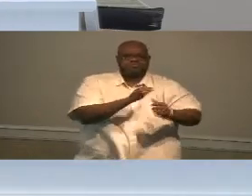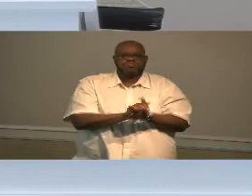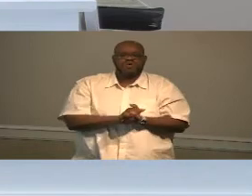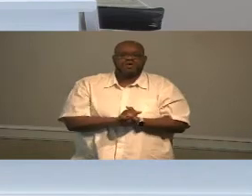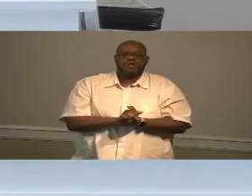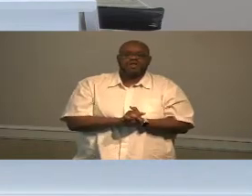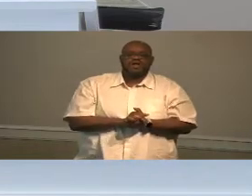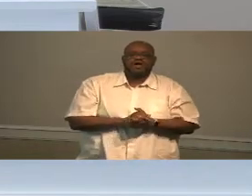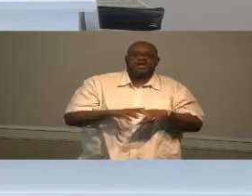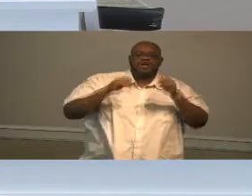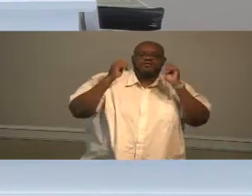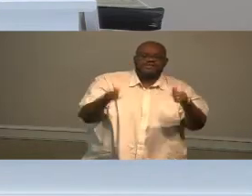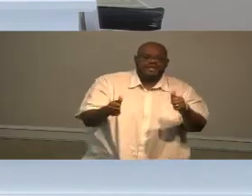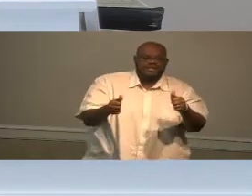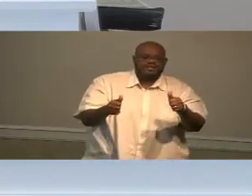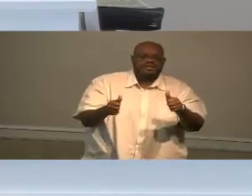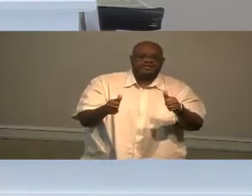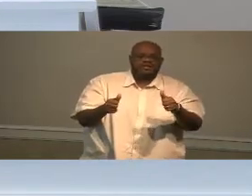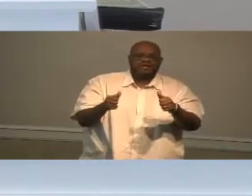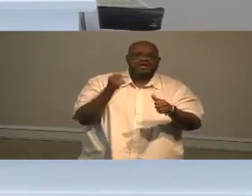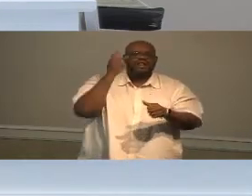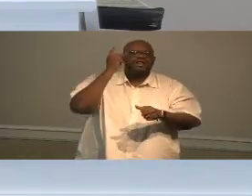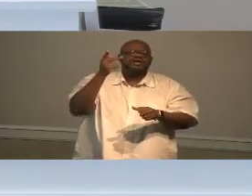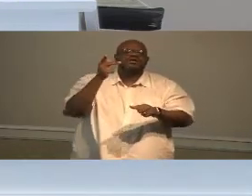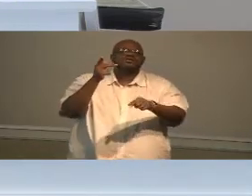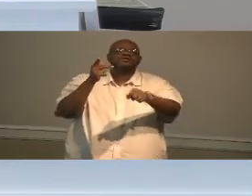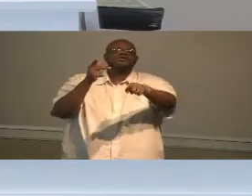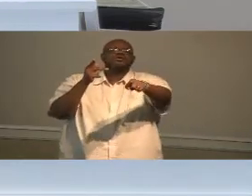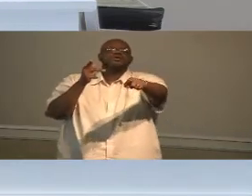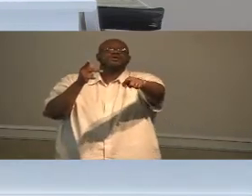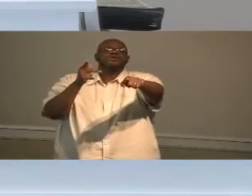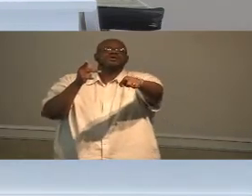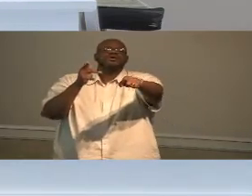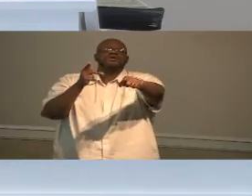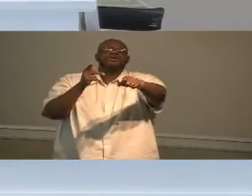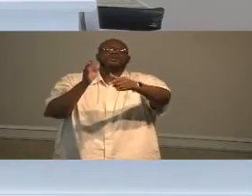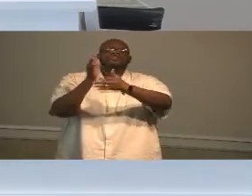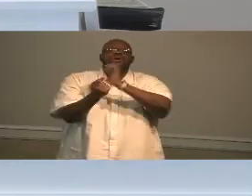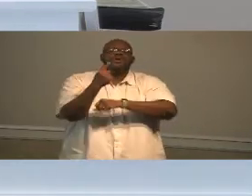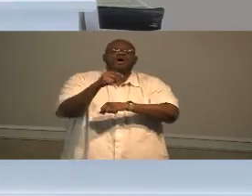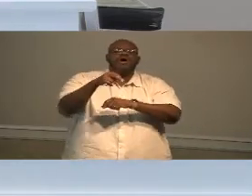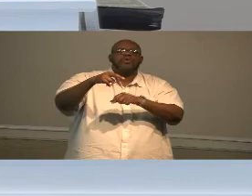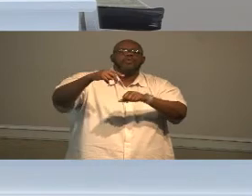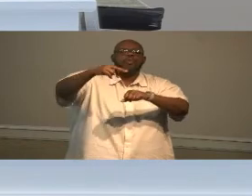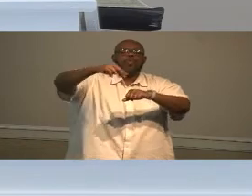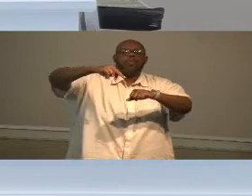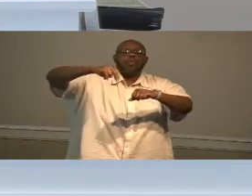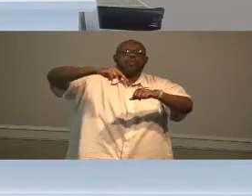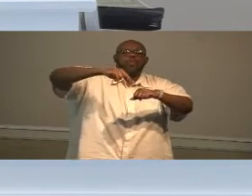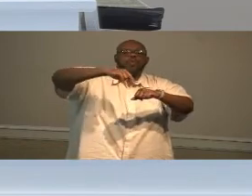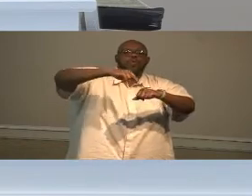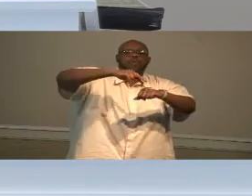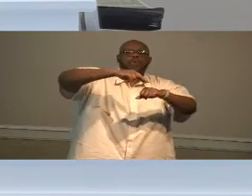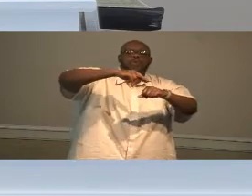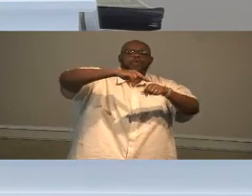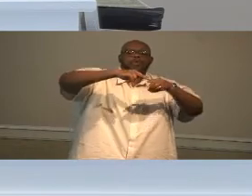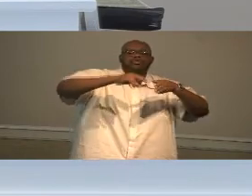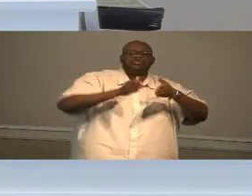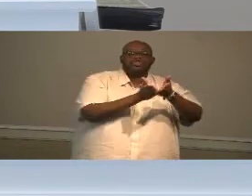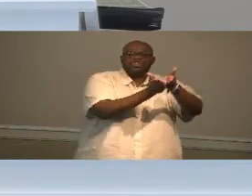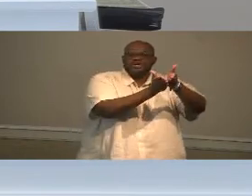of a sudden, they see something and someone coming towards them, afraid.